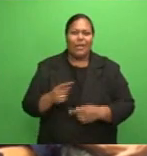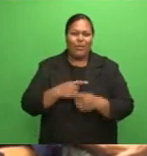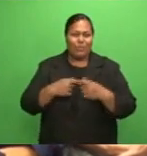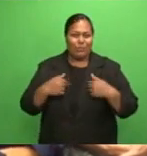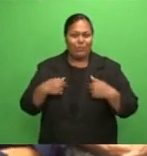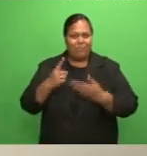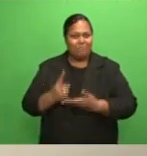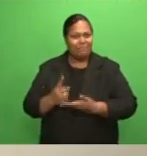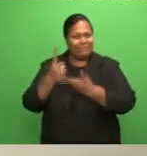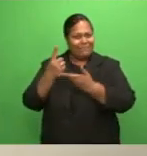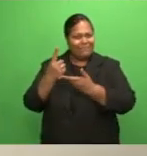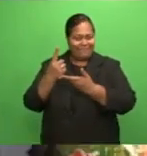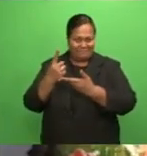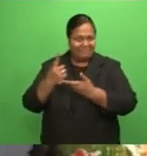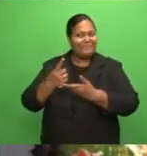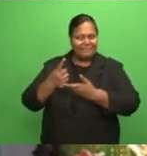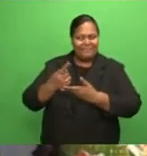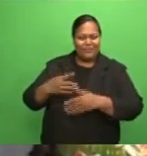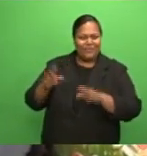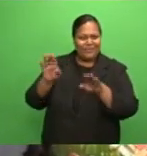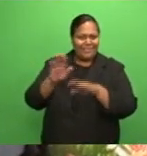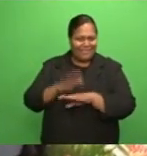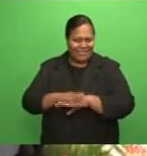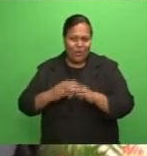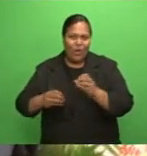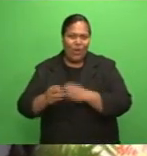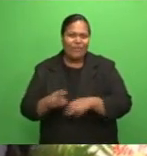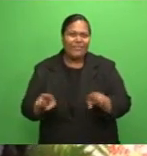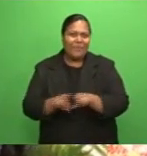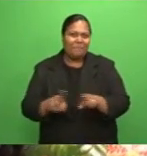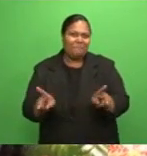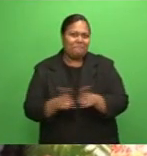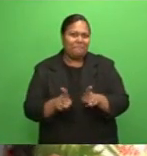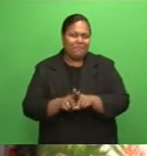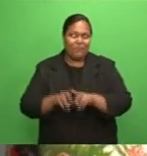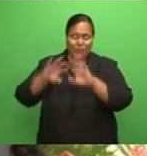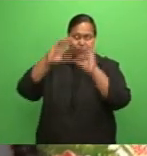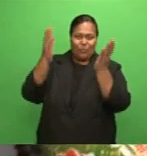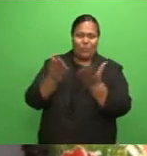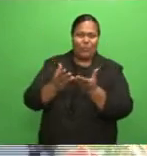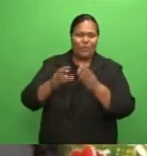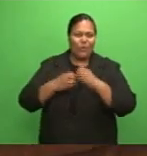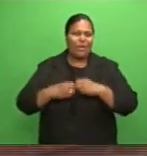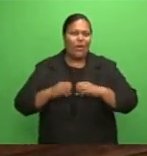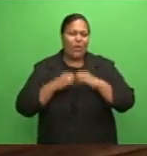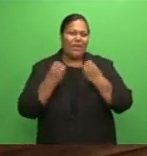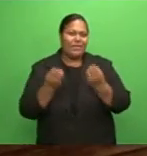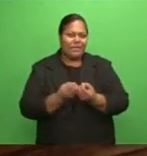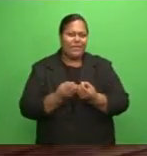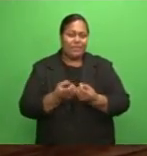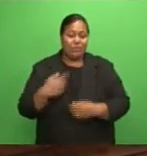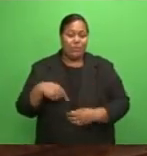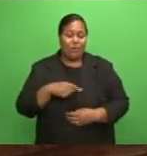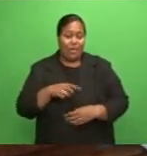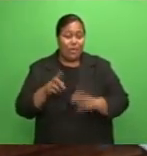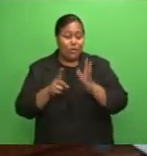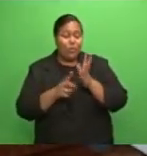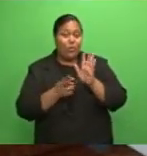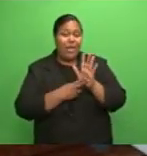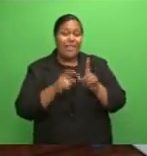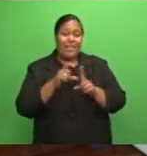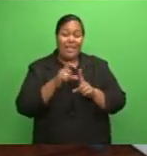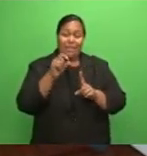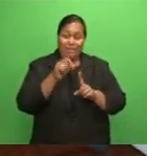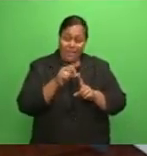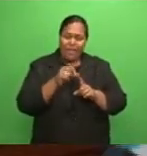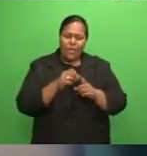a global organization. One of the areas the UNDP will immediately look into will be to help develop an online medical